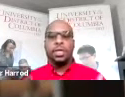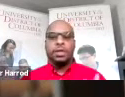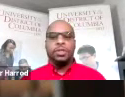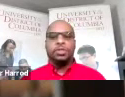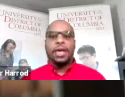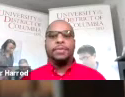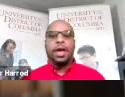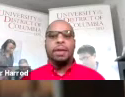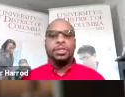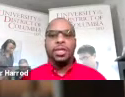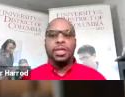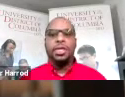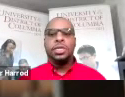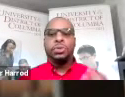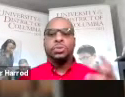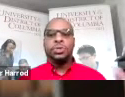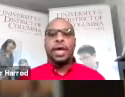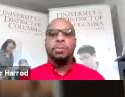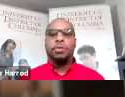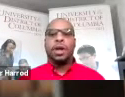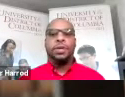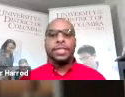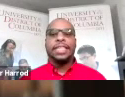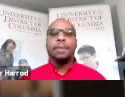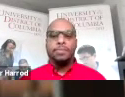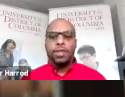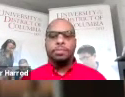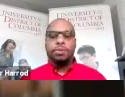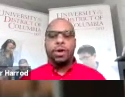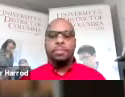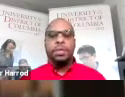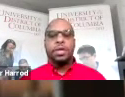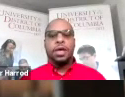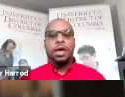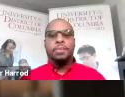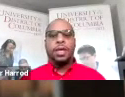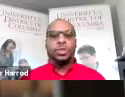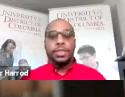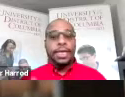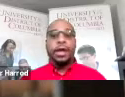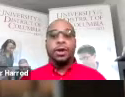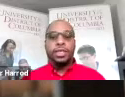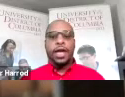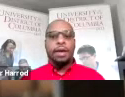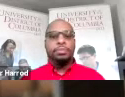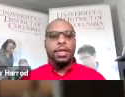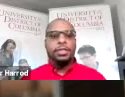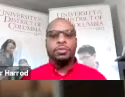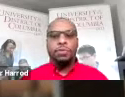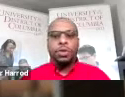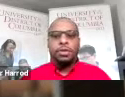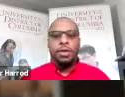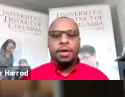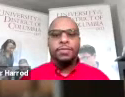the individuals have an opportunity to do that program. There's a stipend for that program, and so it is a guaranteed job. So that is